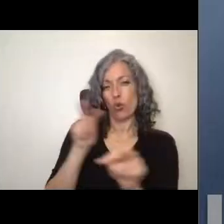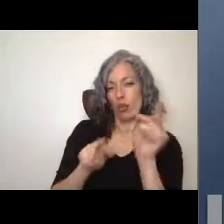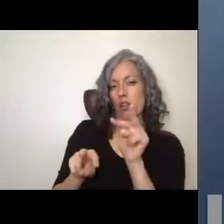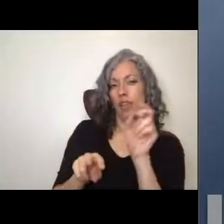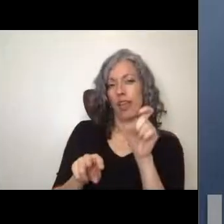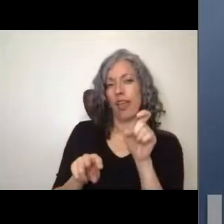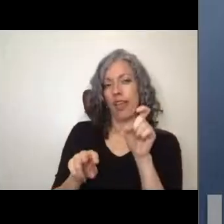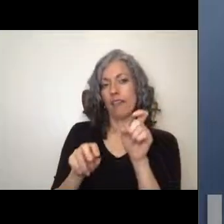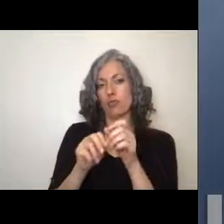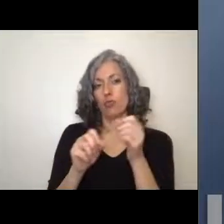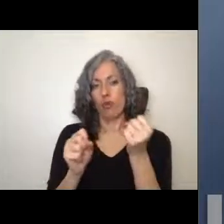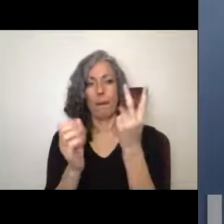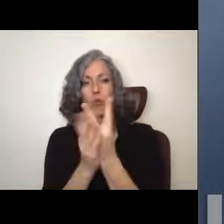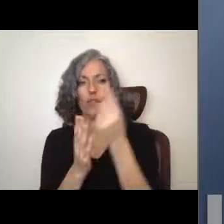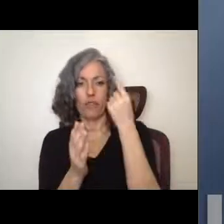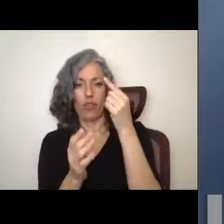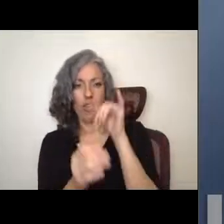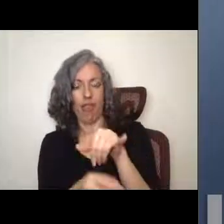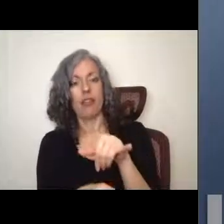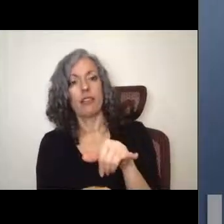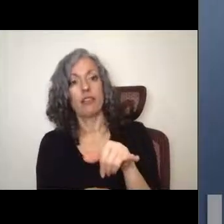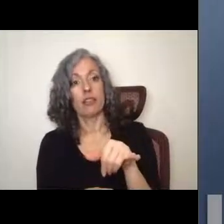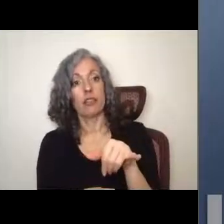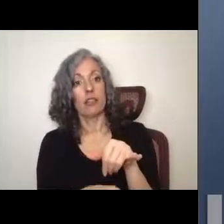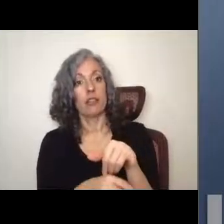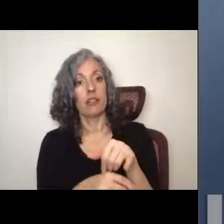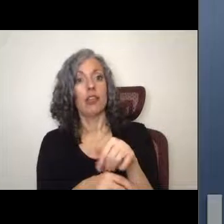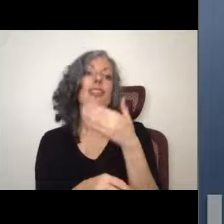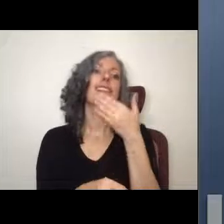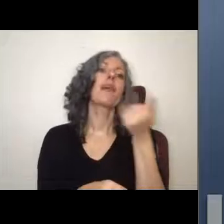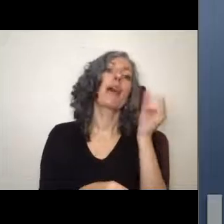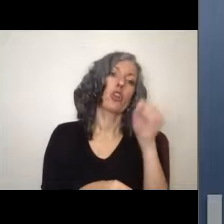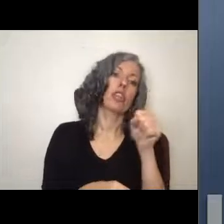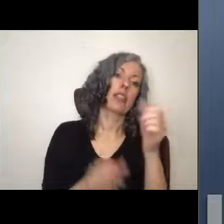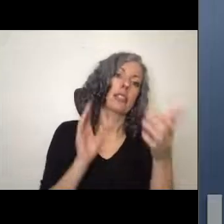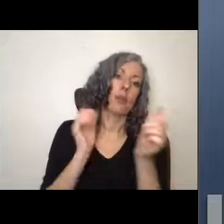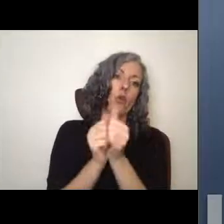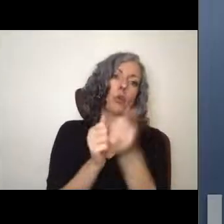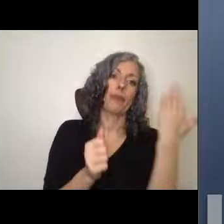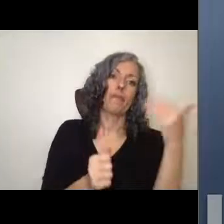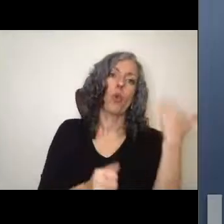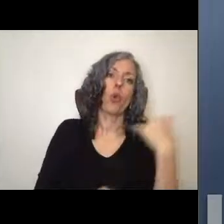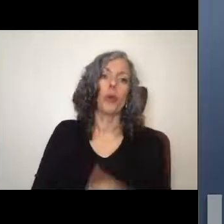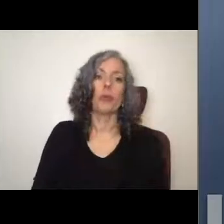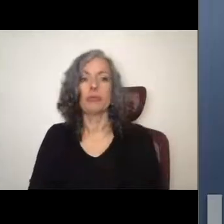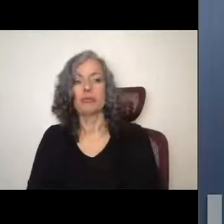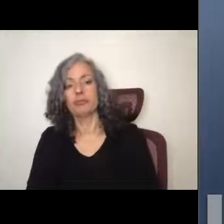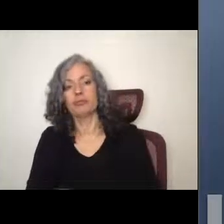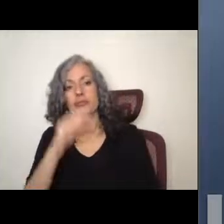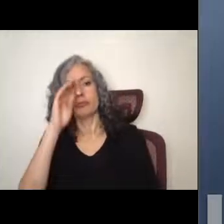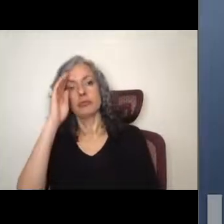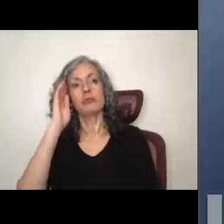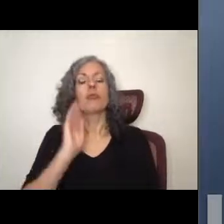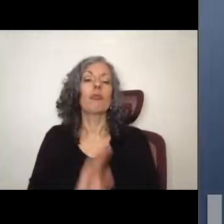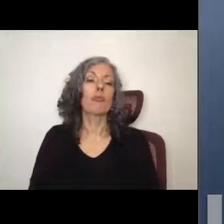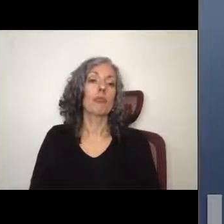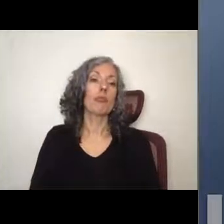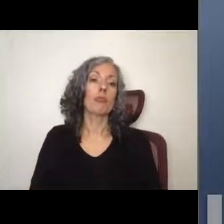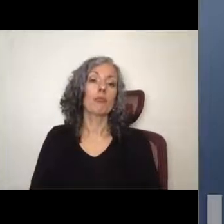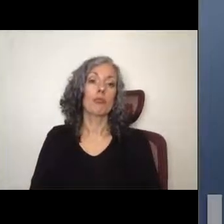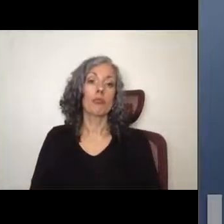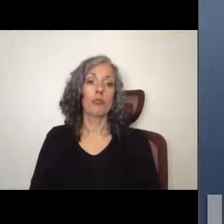blanket approval for a letter for that. Okay. that Well, project. that's a better yes than the last one I got. Thank you. Could you repeat that? I didn't quite hear that. Sure.